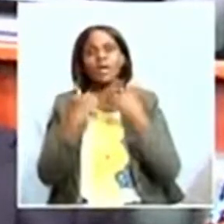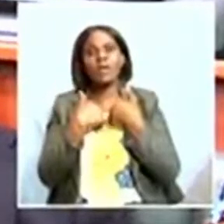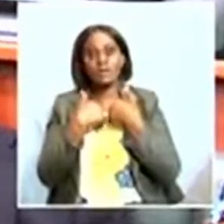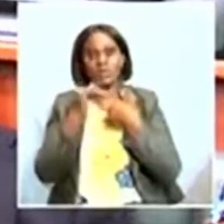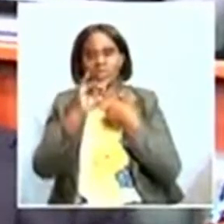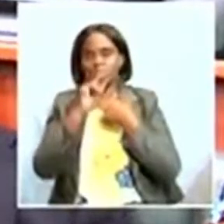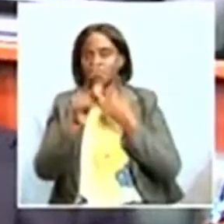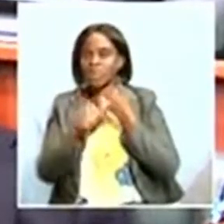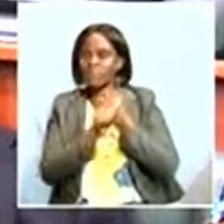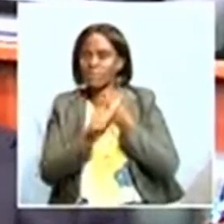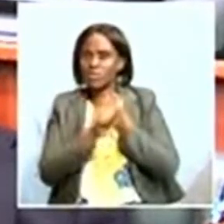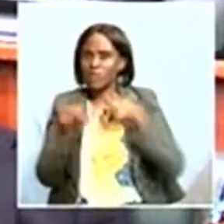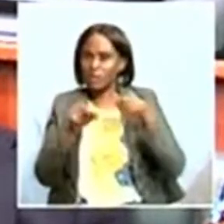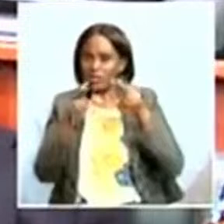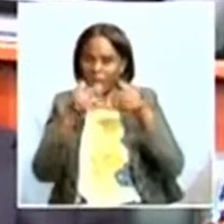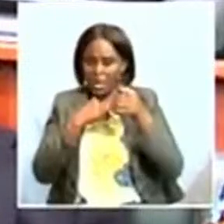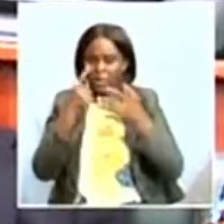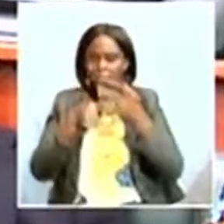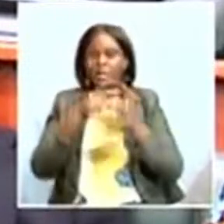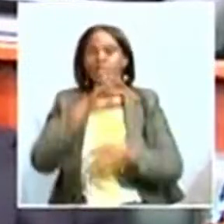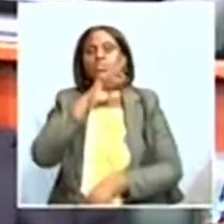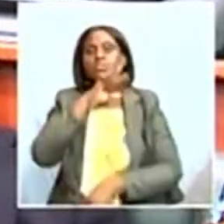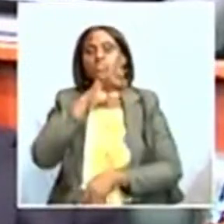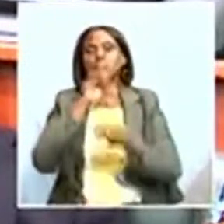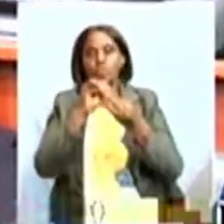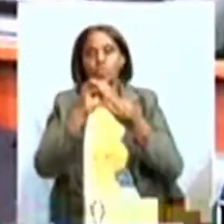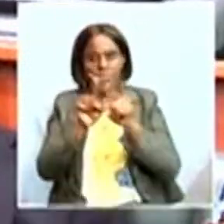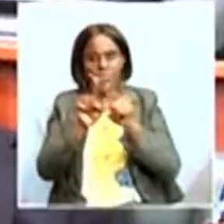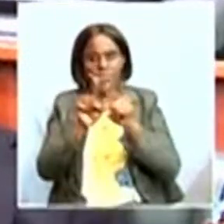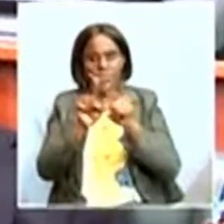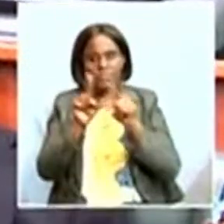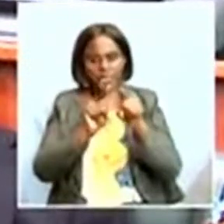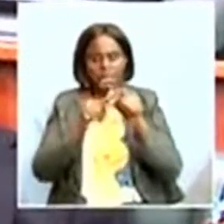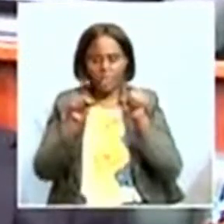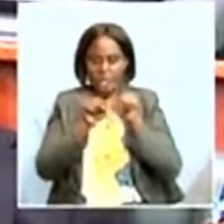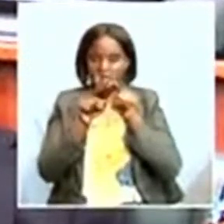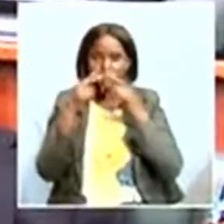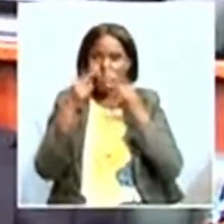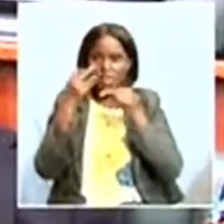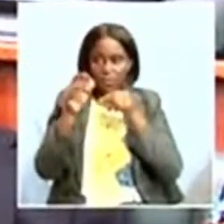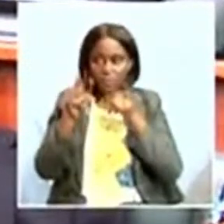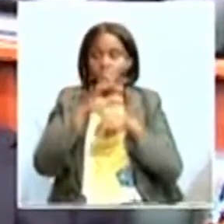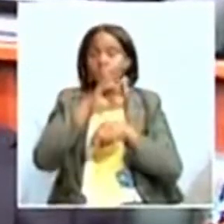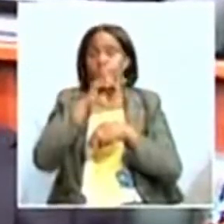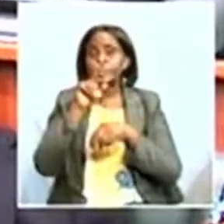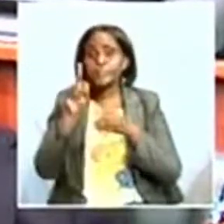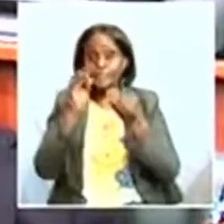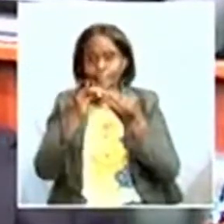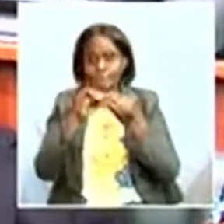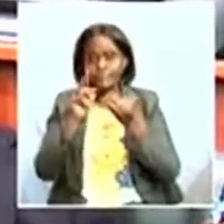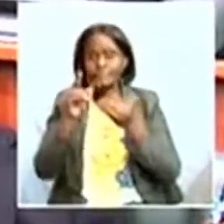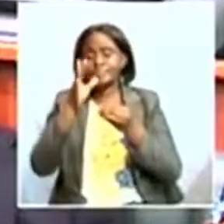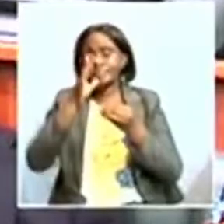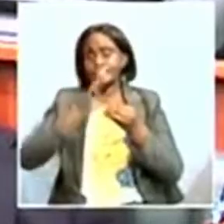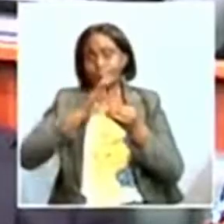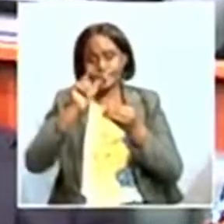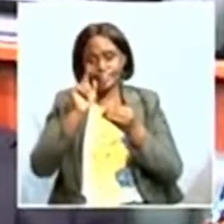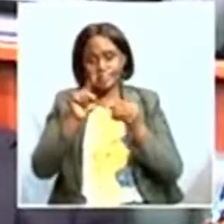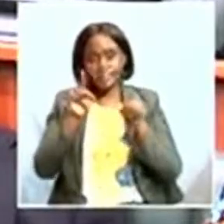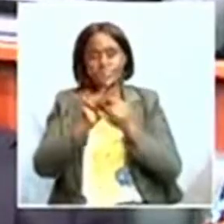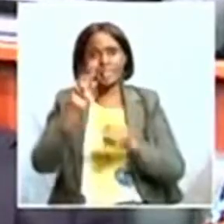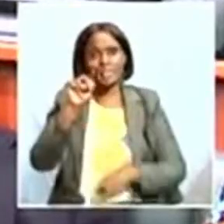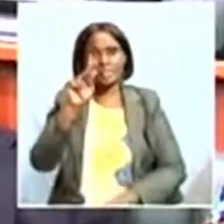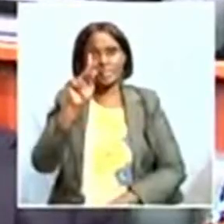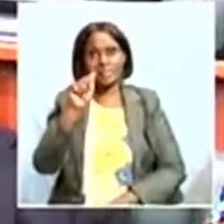that the Kafue River has been contaminated. And as a result of that contamination, Madam Speaker, Nkana Water